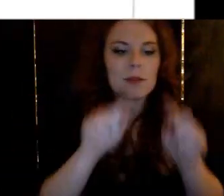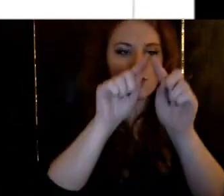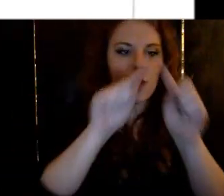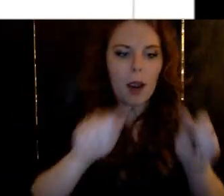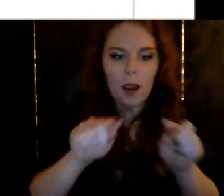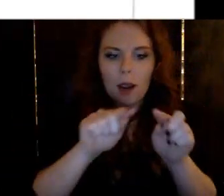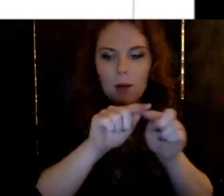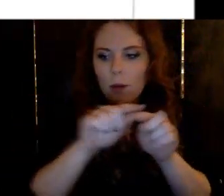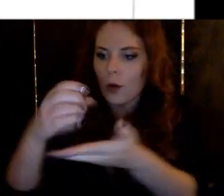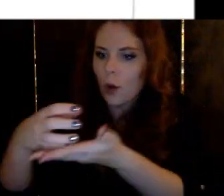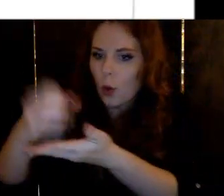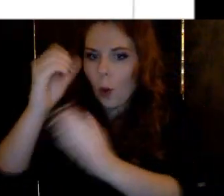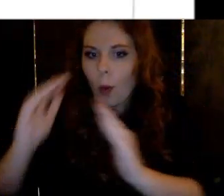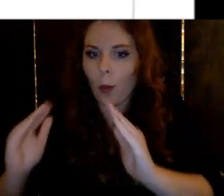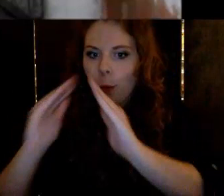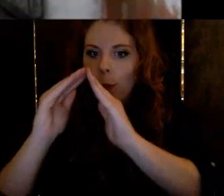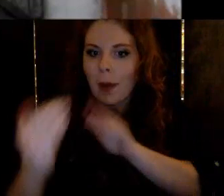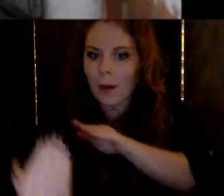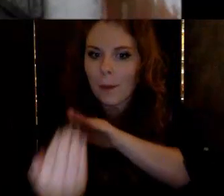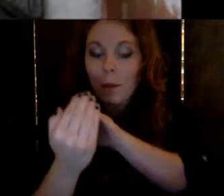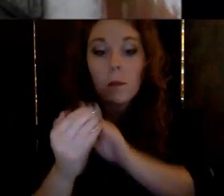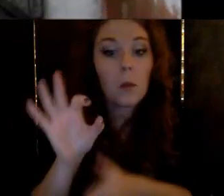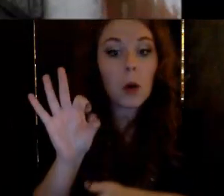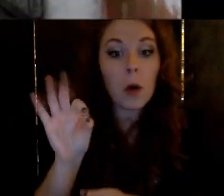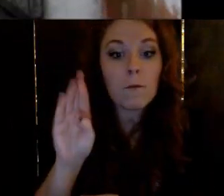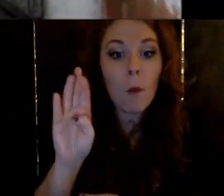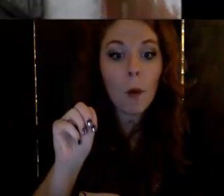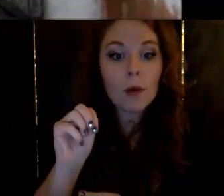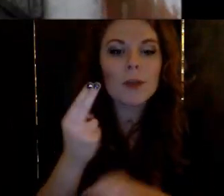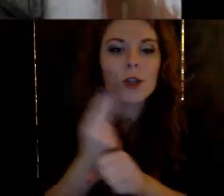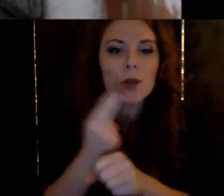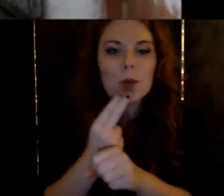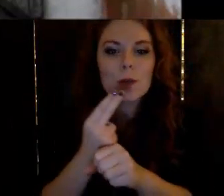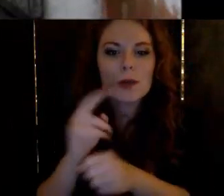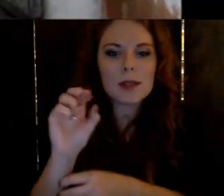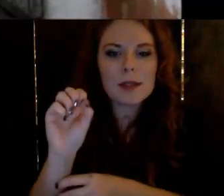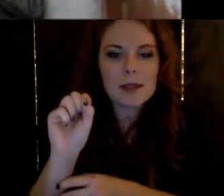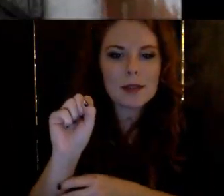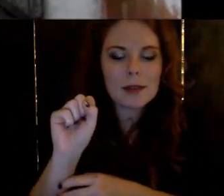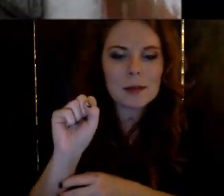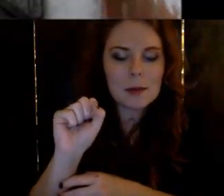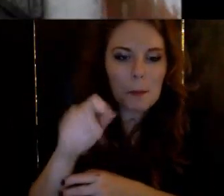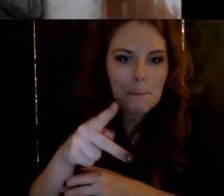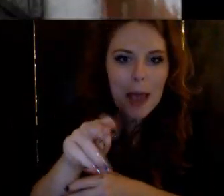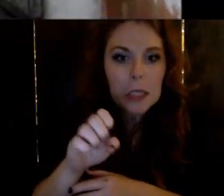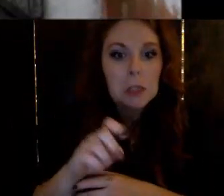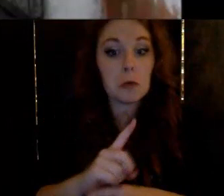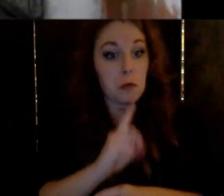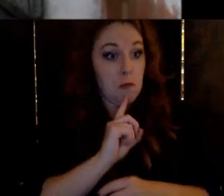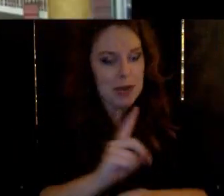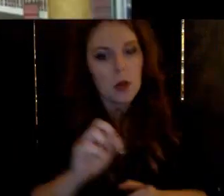become cones or pyramids. Form takes up space in either a real or implied